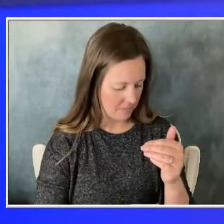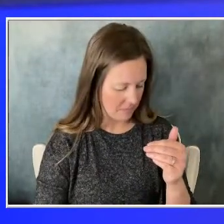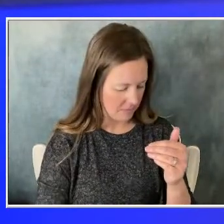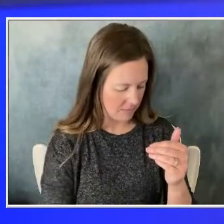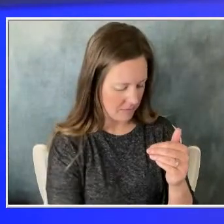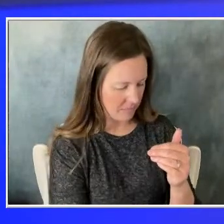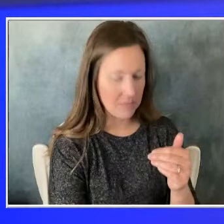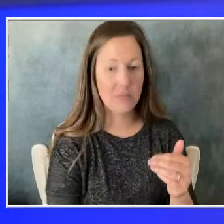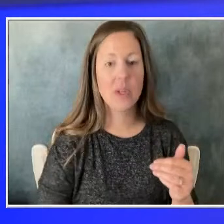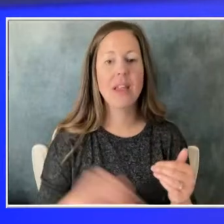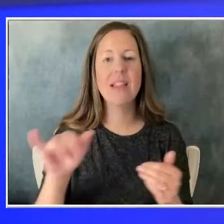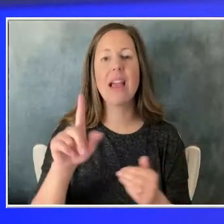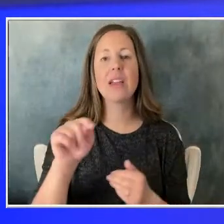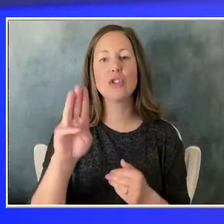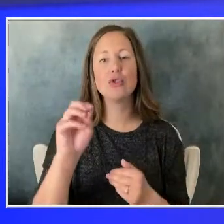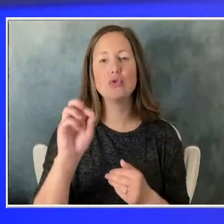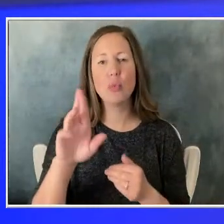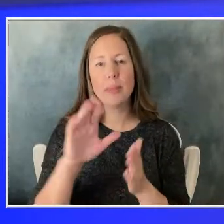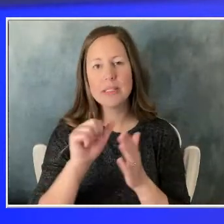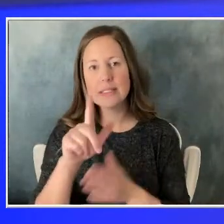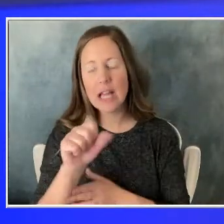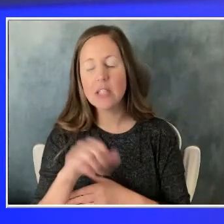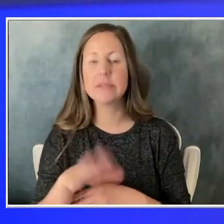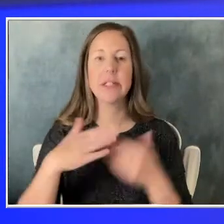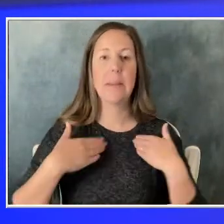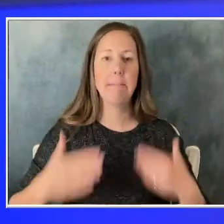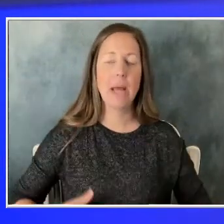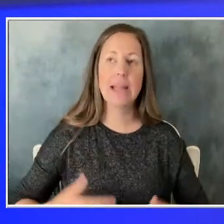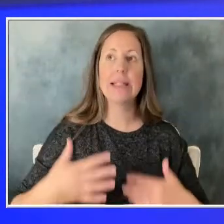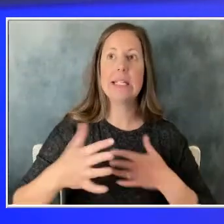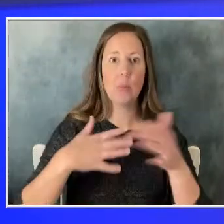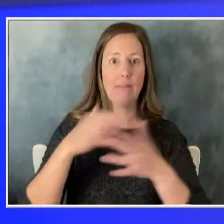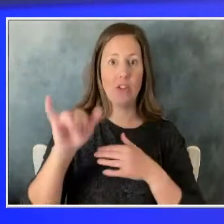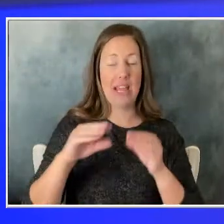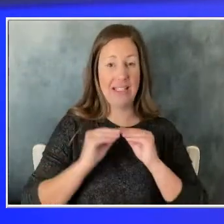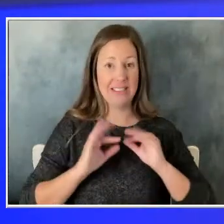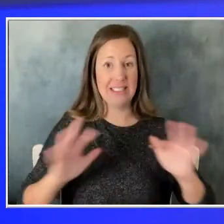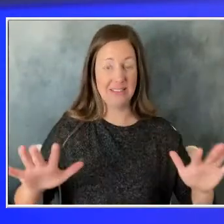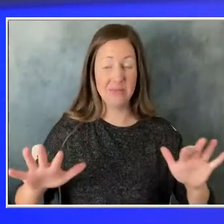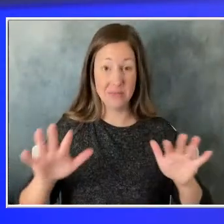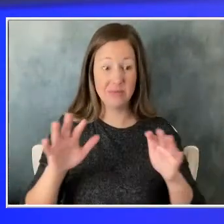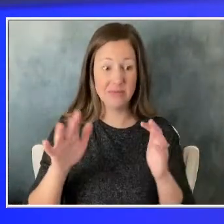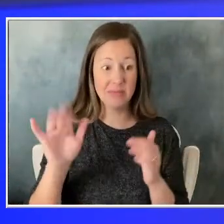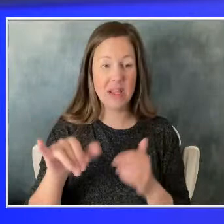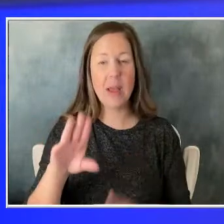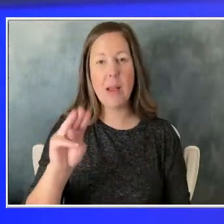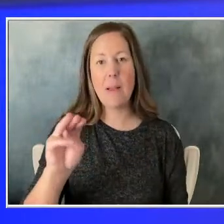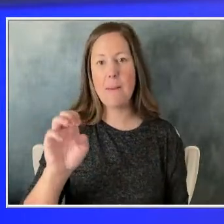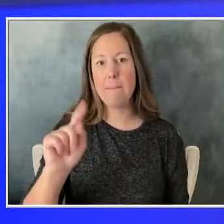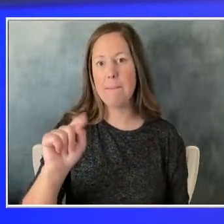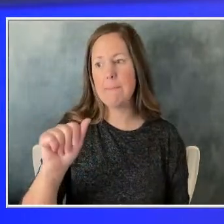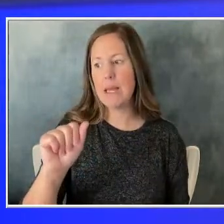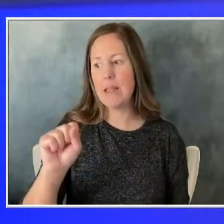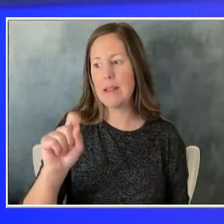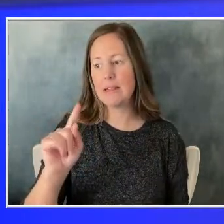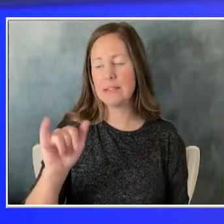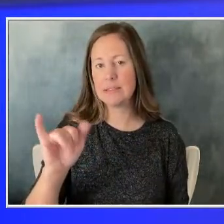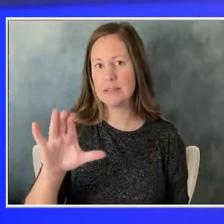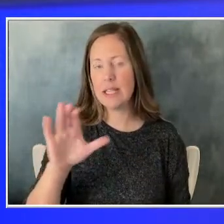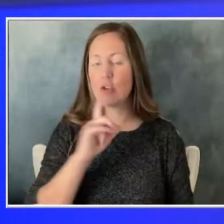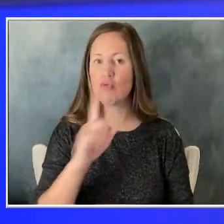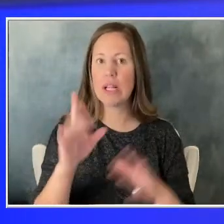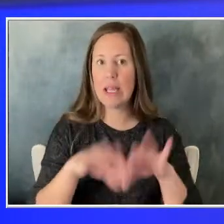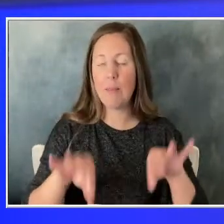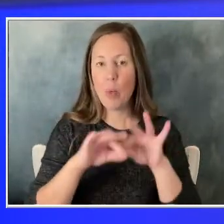any other cells. So they're called metastatic. So the question is very important to have surveillance and management after surgery